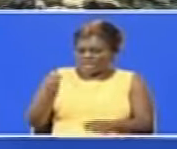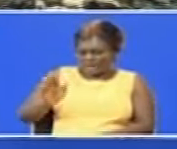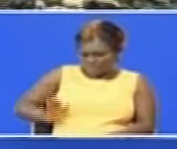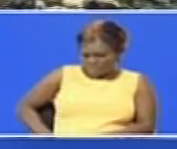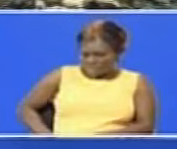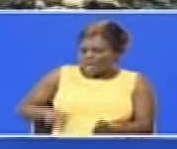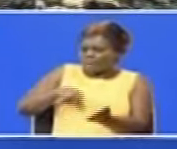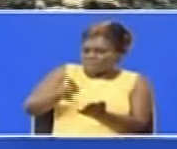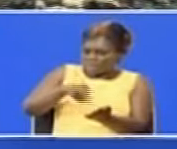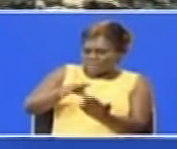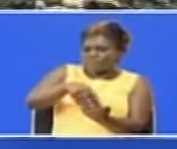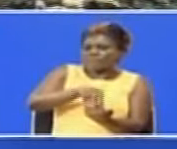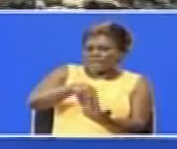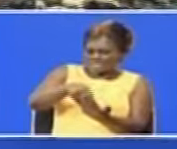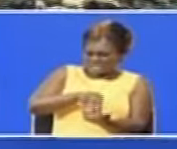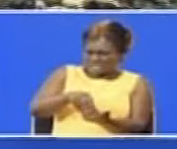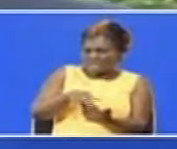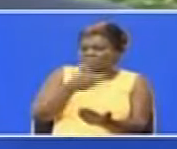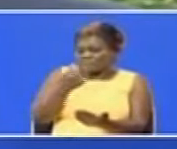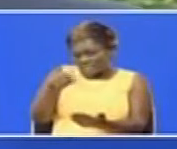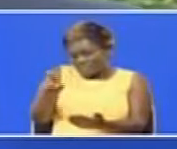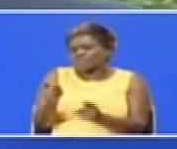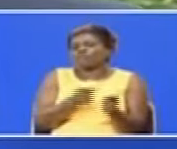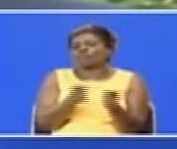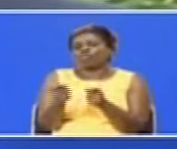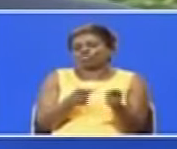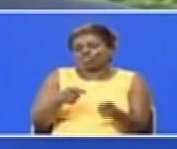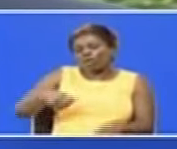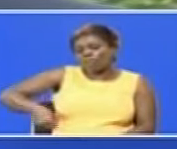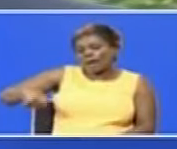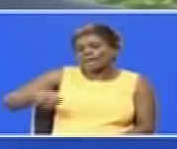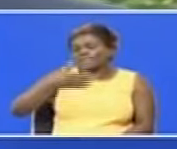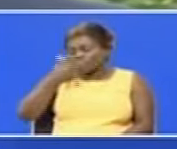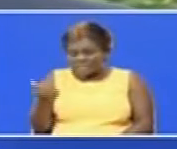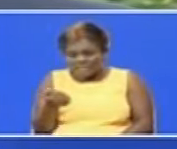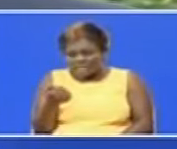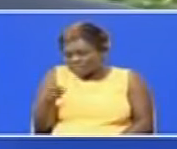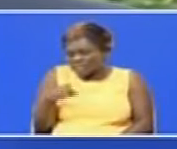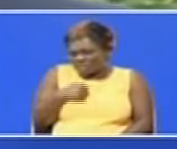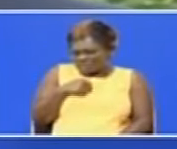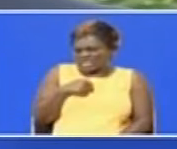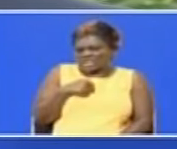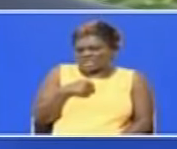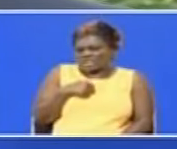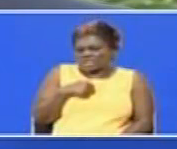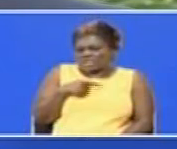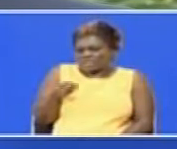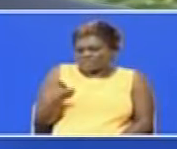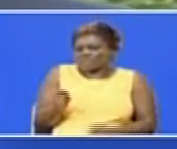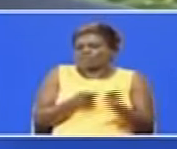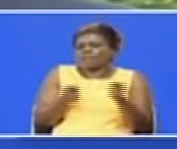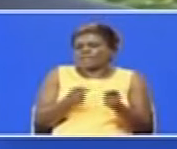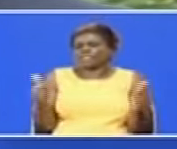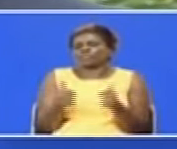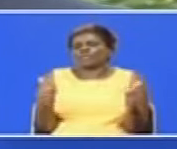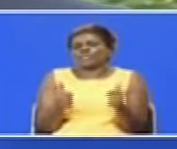for plastics, they are going to be able to control plastics better. They are going to be able to manage plastic. They are going